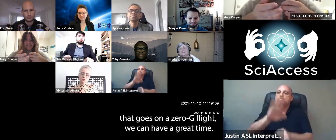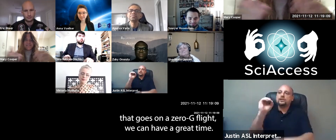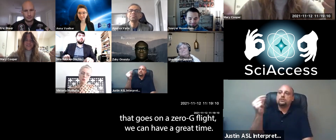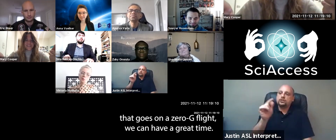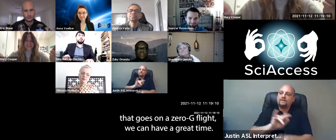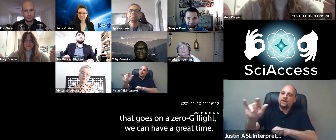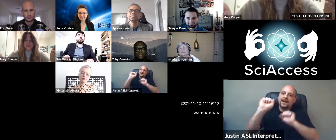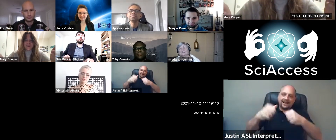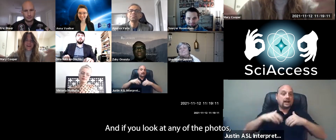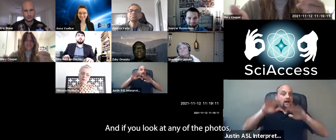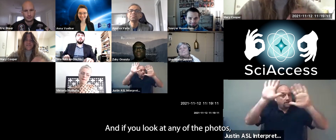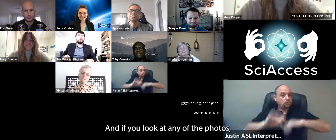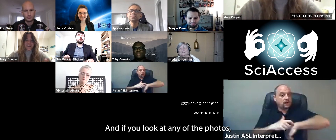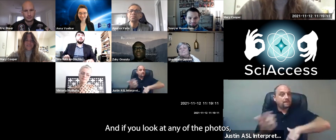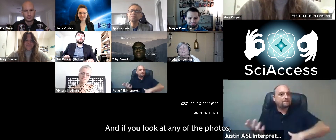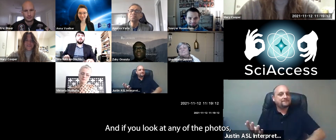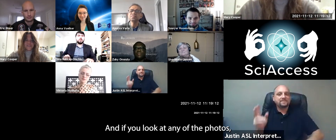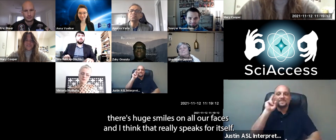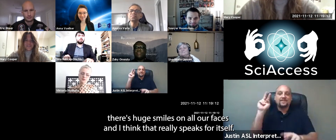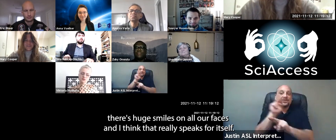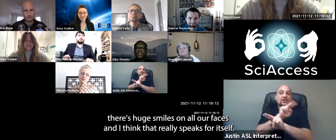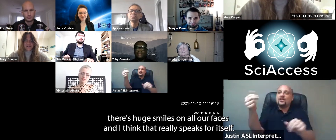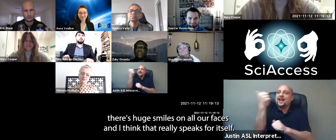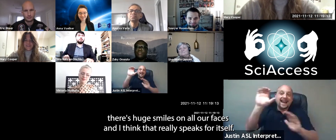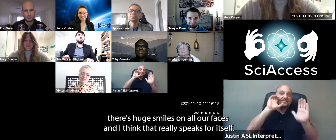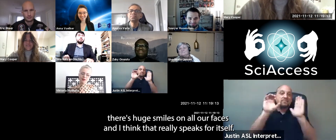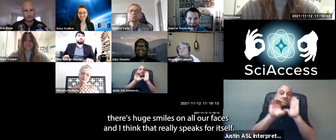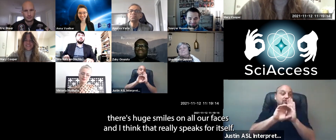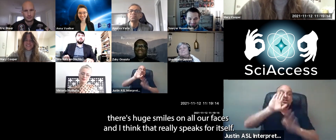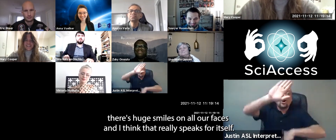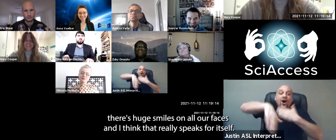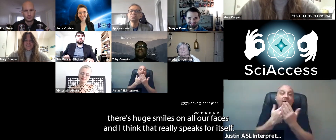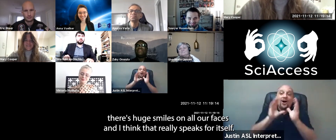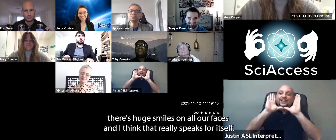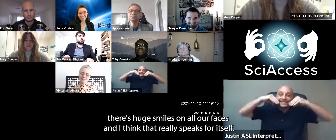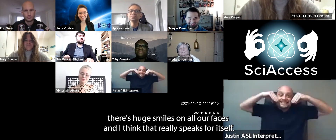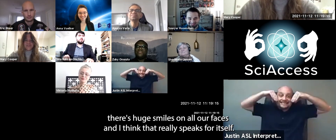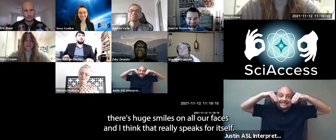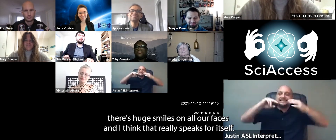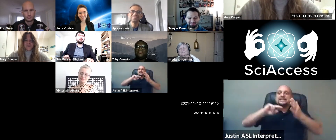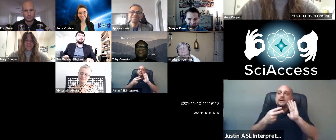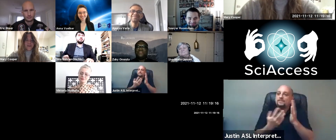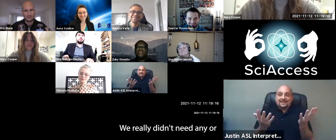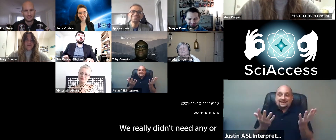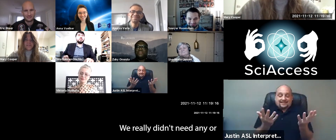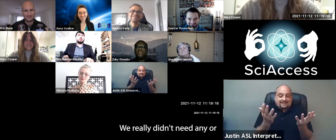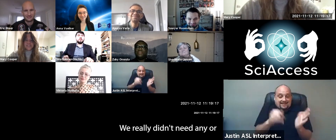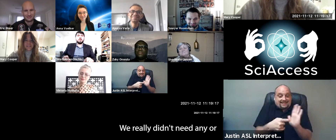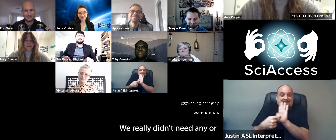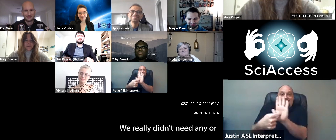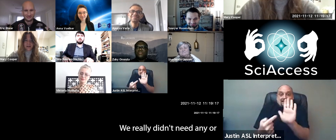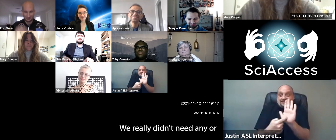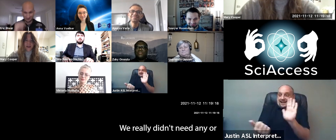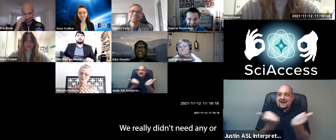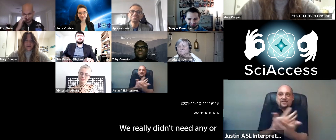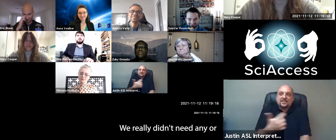flight, we can have a great time. And if you look at any of the photos, there's huge smiles on all our faces. And I think that really speaks for itself. Like, we really didn't